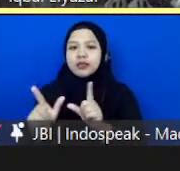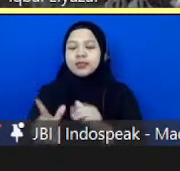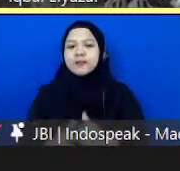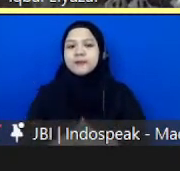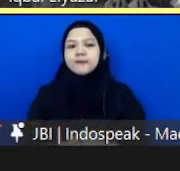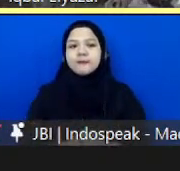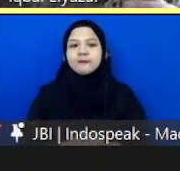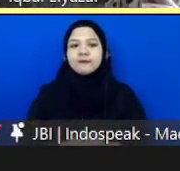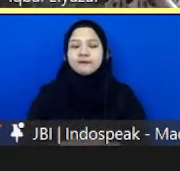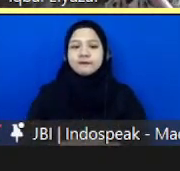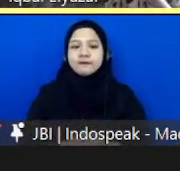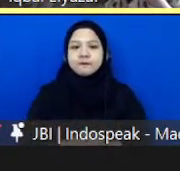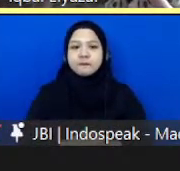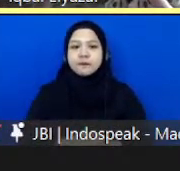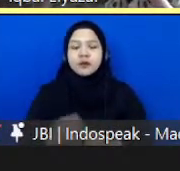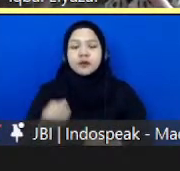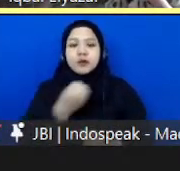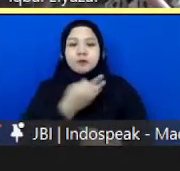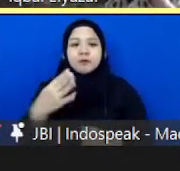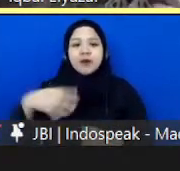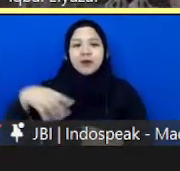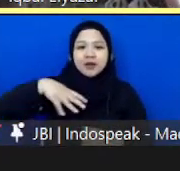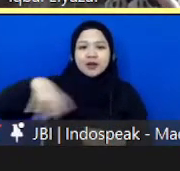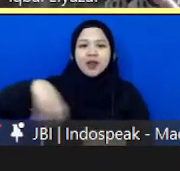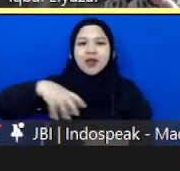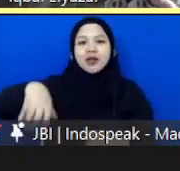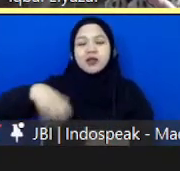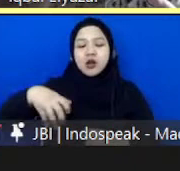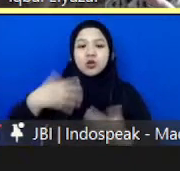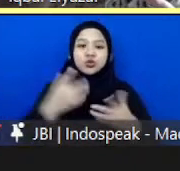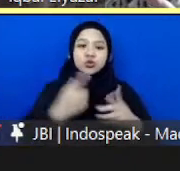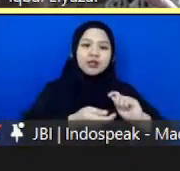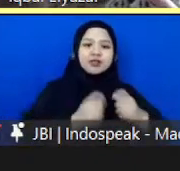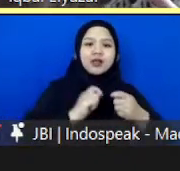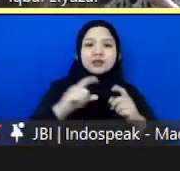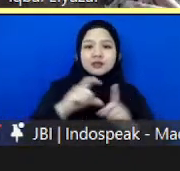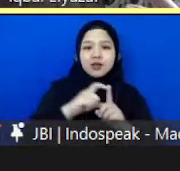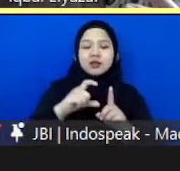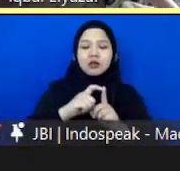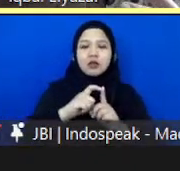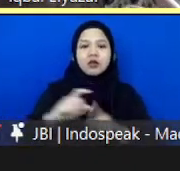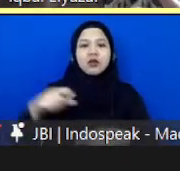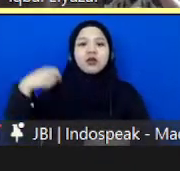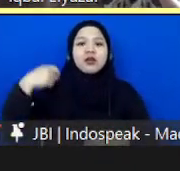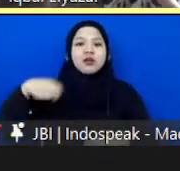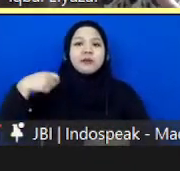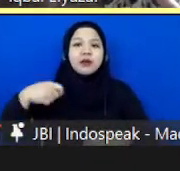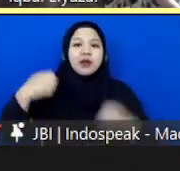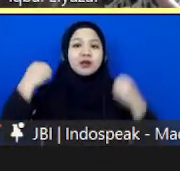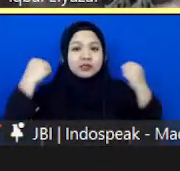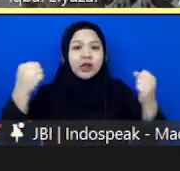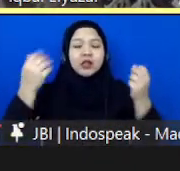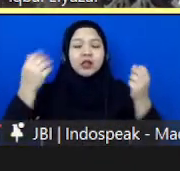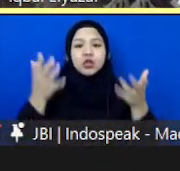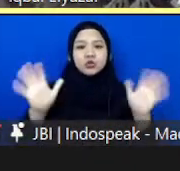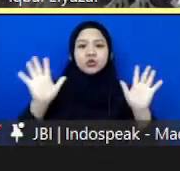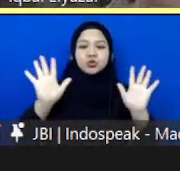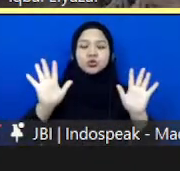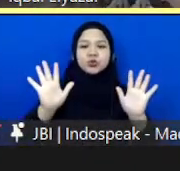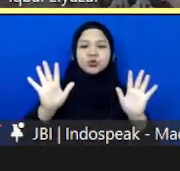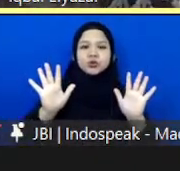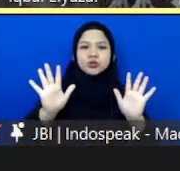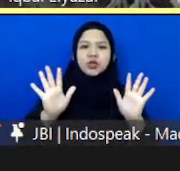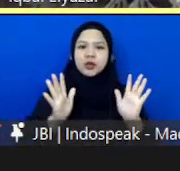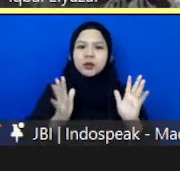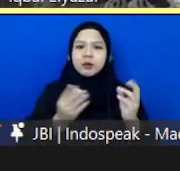Several months ago, the Ministry of Health, they release and they produce this kind